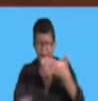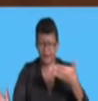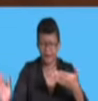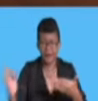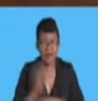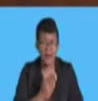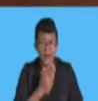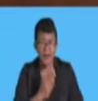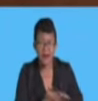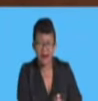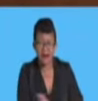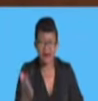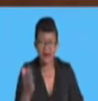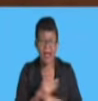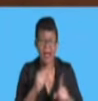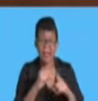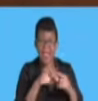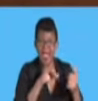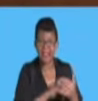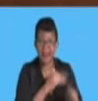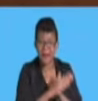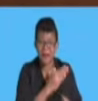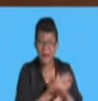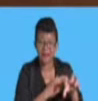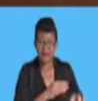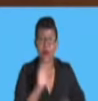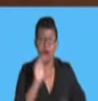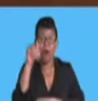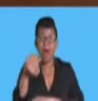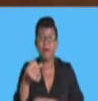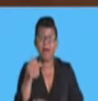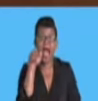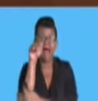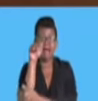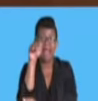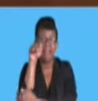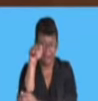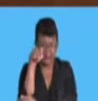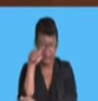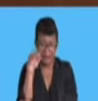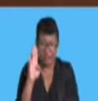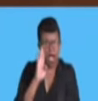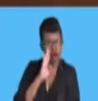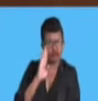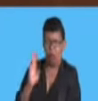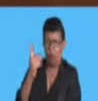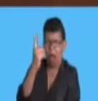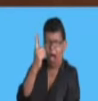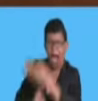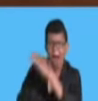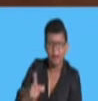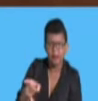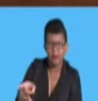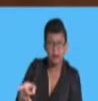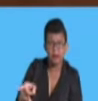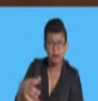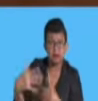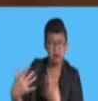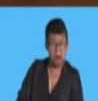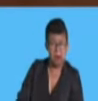of 2000. He saw for the first time the unthinkable degradation of military life when